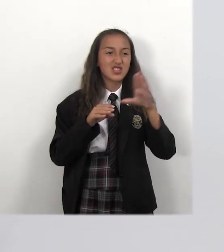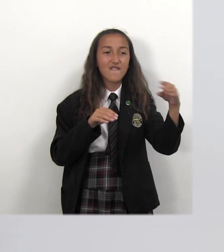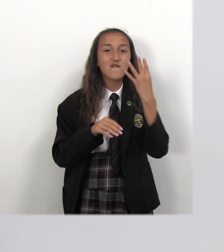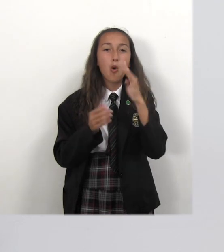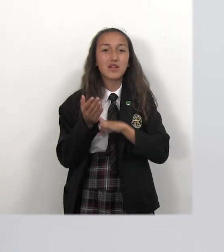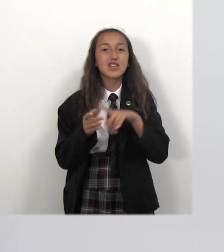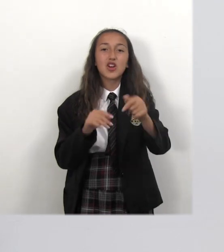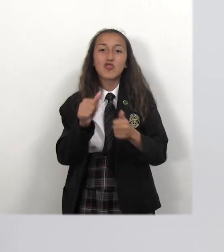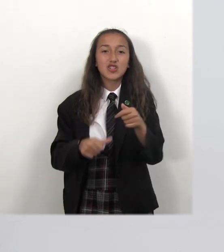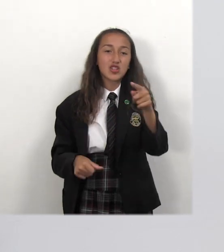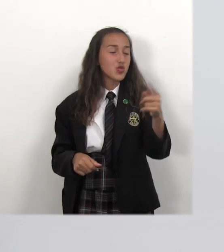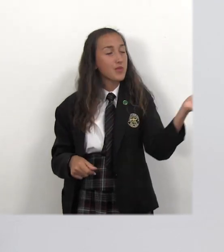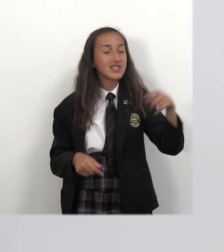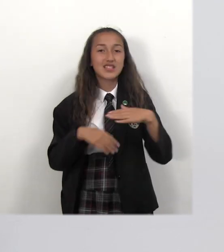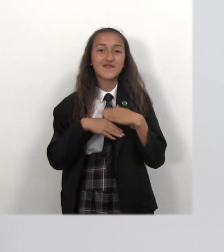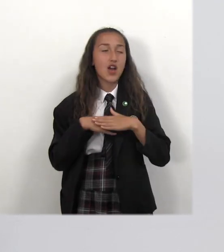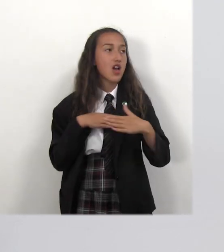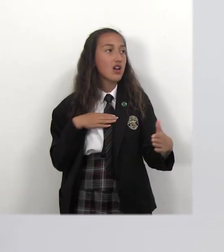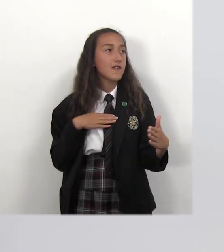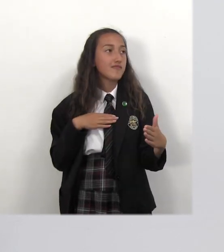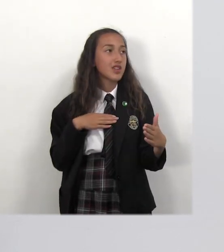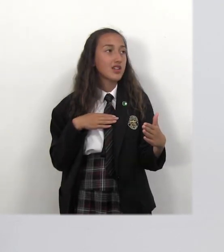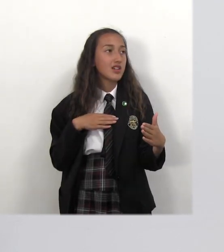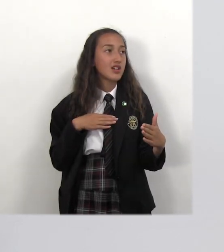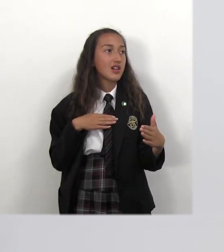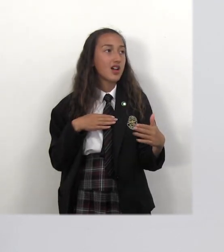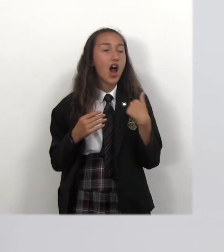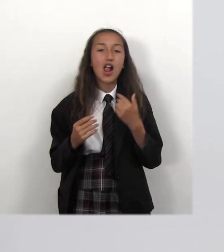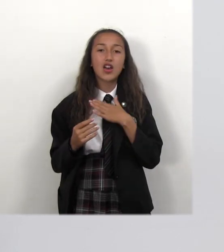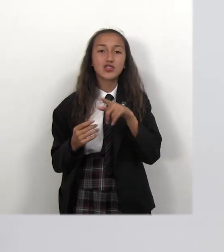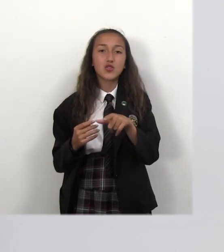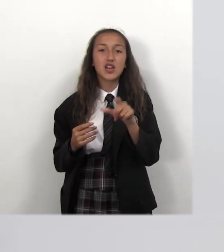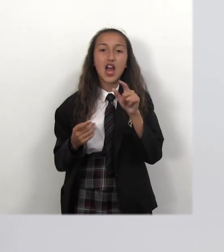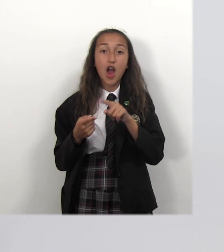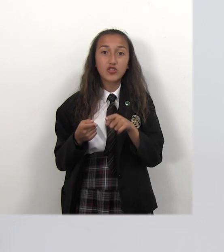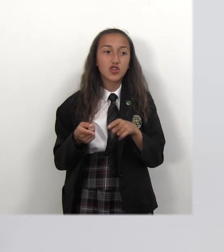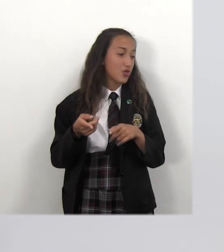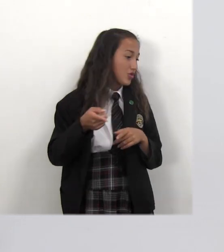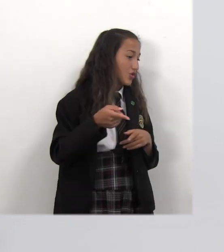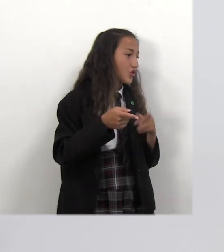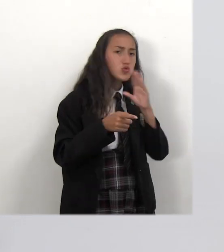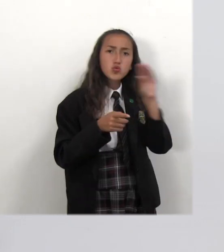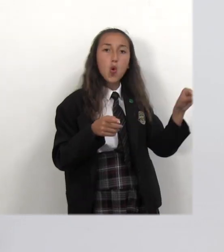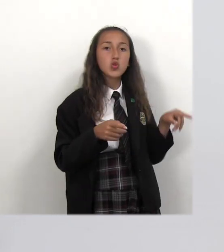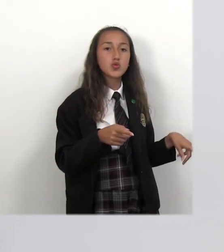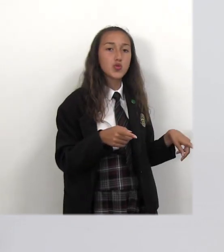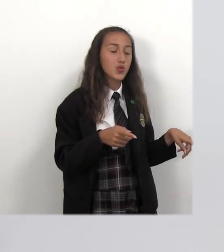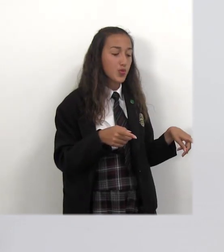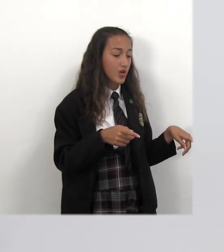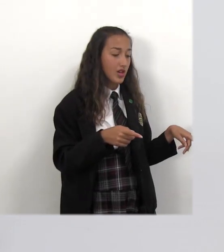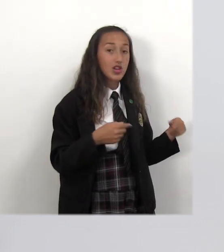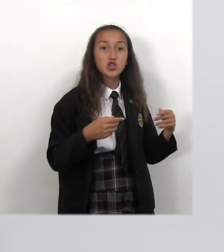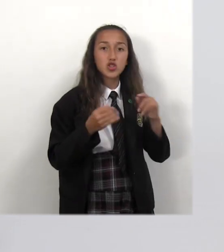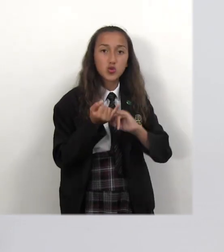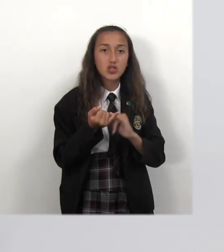so congratulations if you've made it this far. I'd like to encourage you to talk to current students, parents and carers in our school